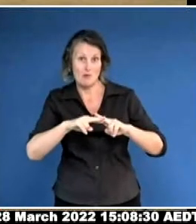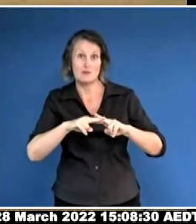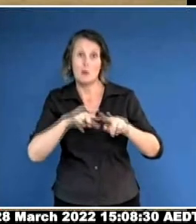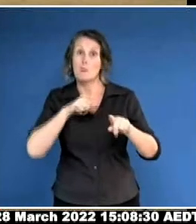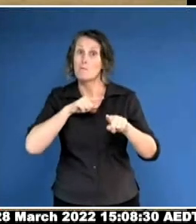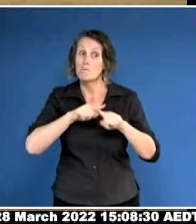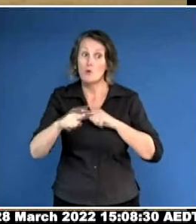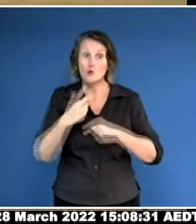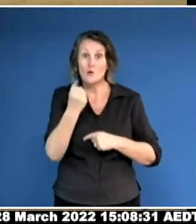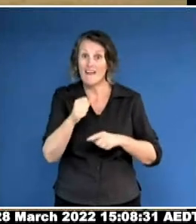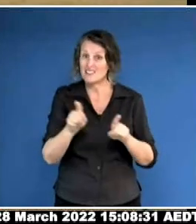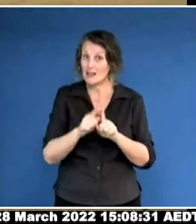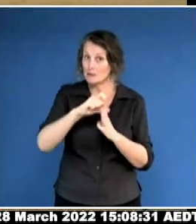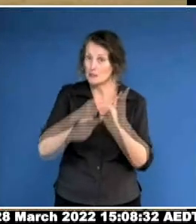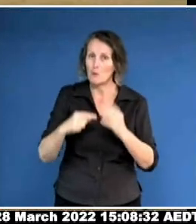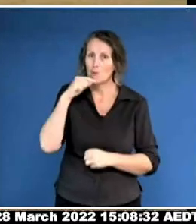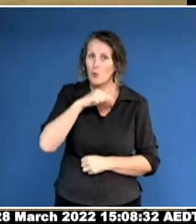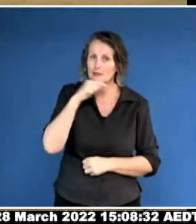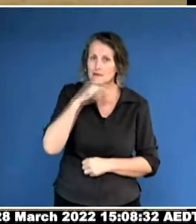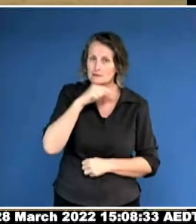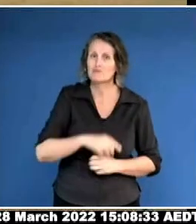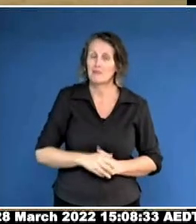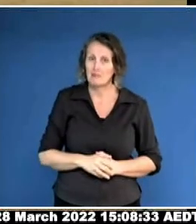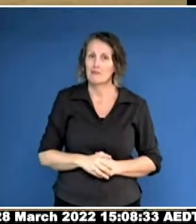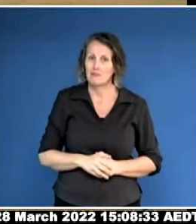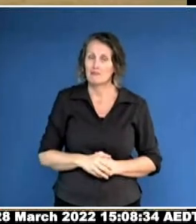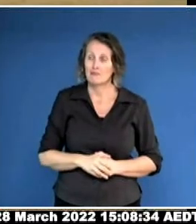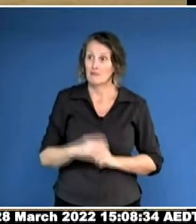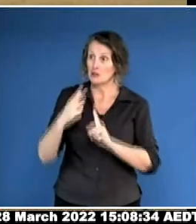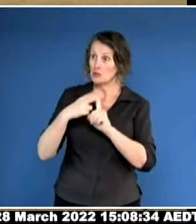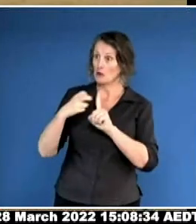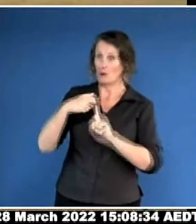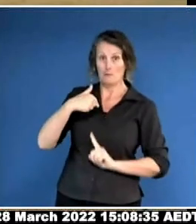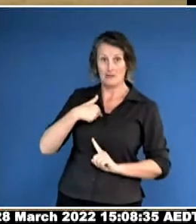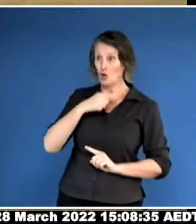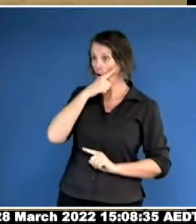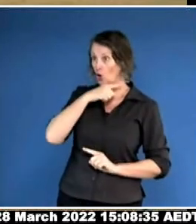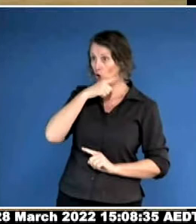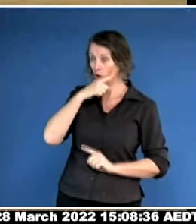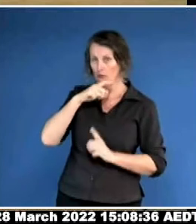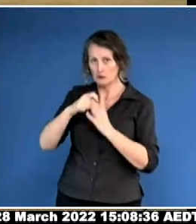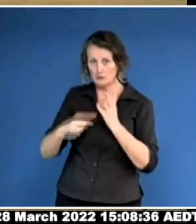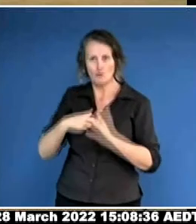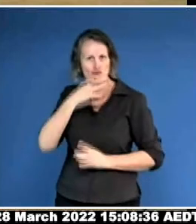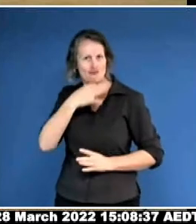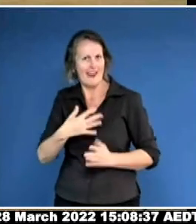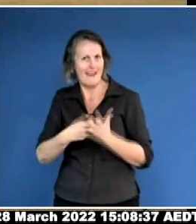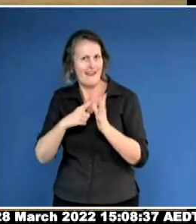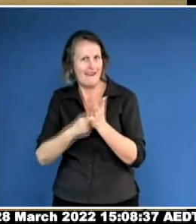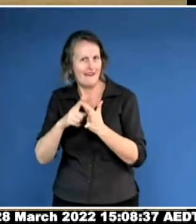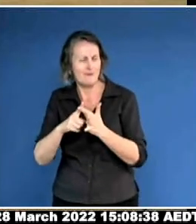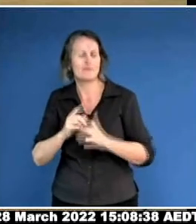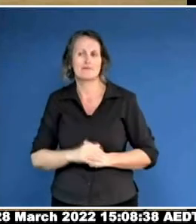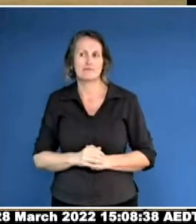females. My diagnosis at that time was rare. I was also made aware that my prognosis was